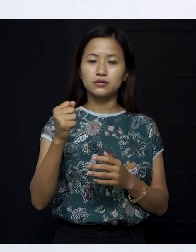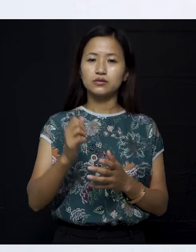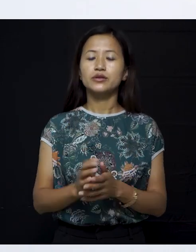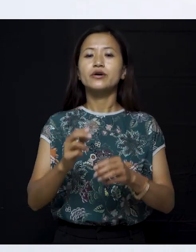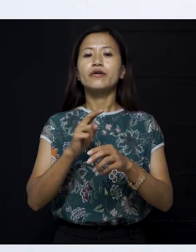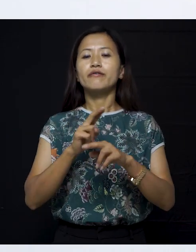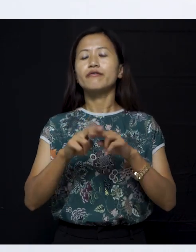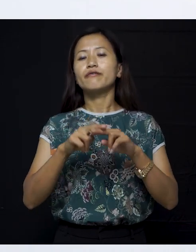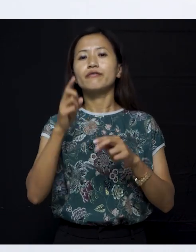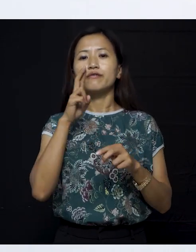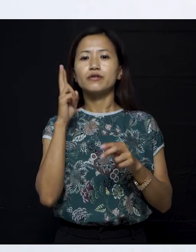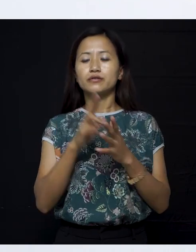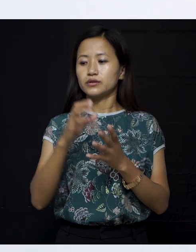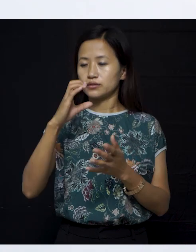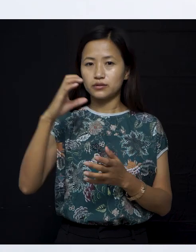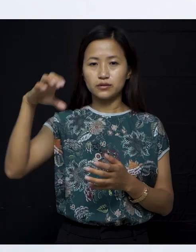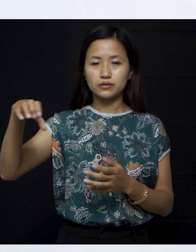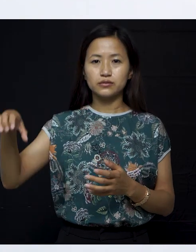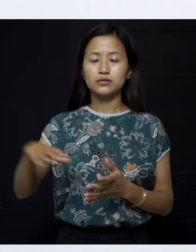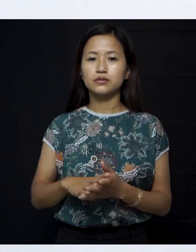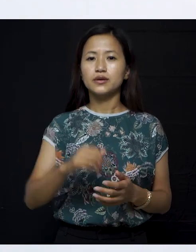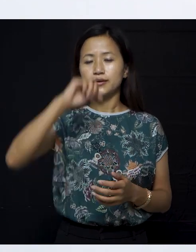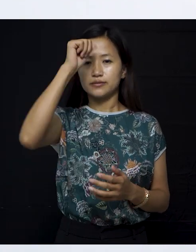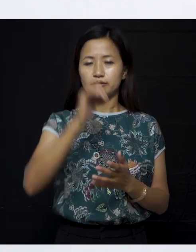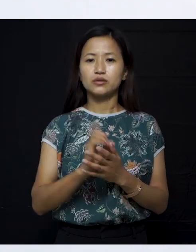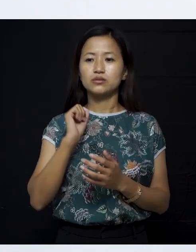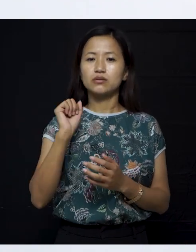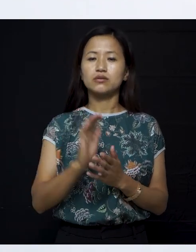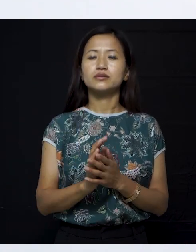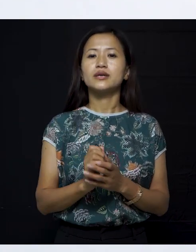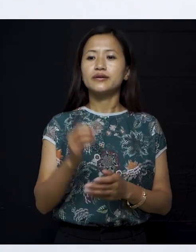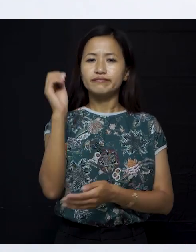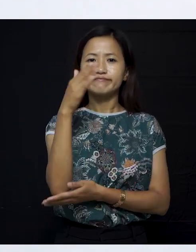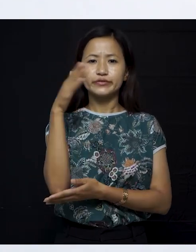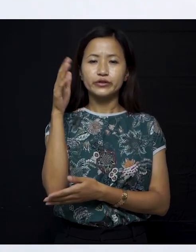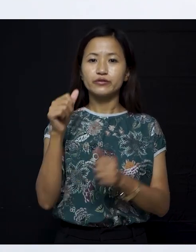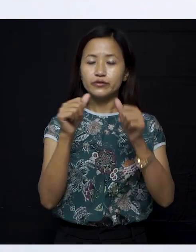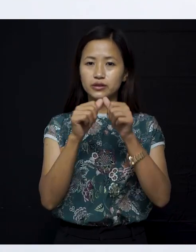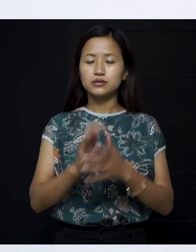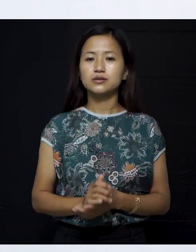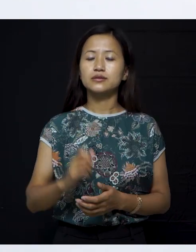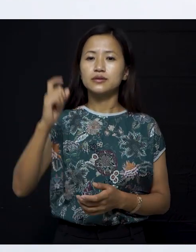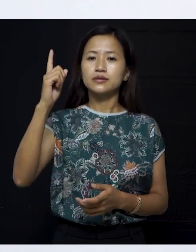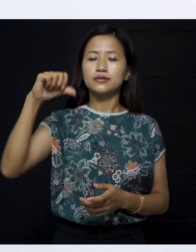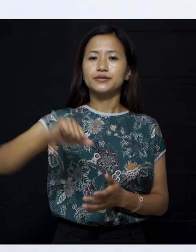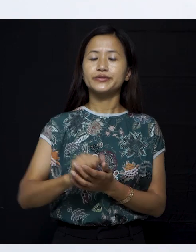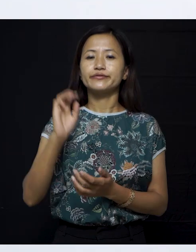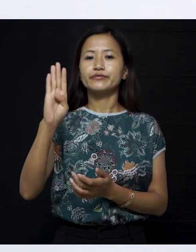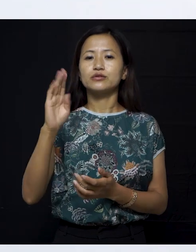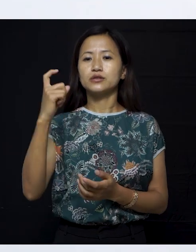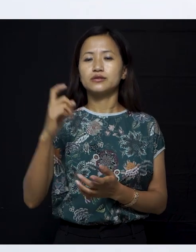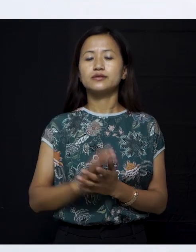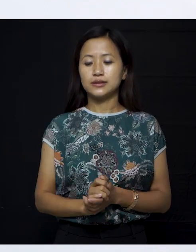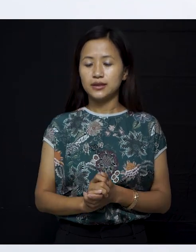foreign countries. However, later on, India got independence on 15th of August 1947. So ever since that